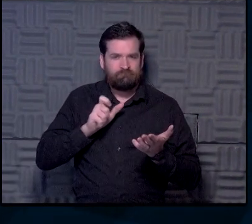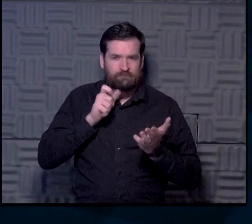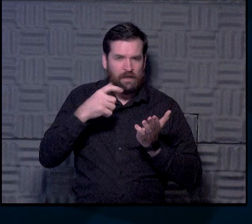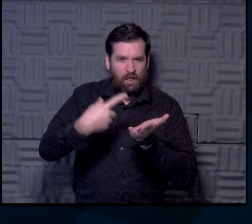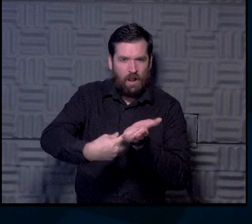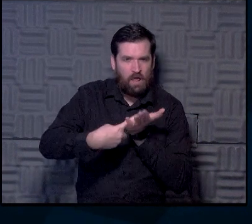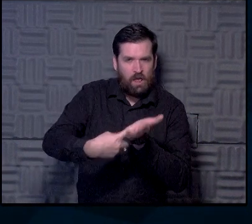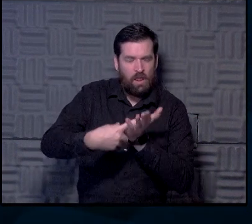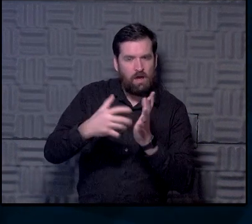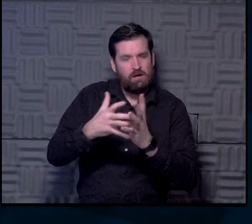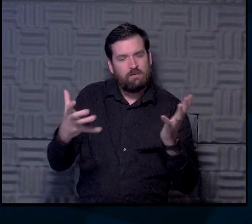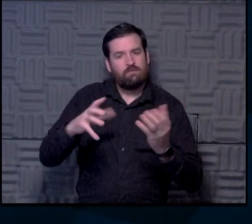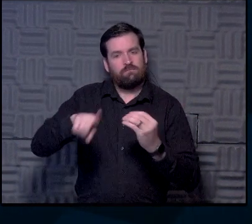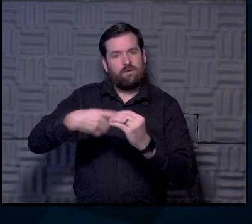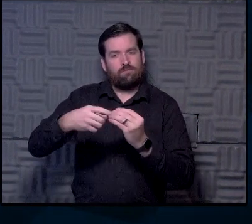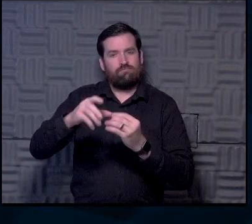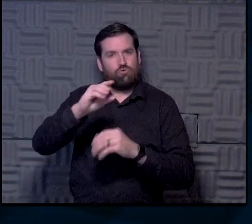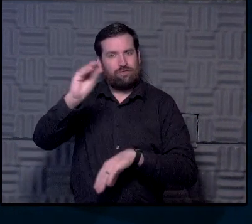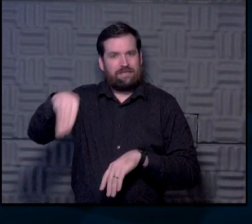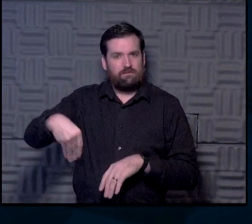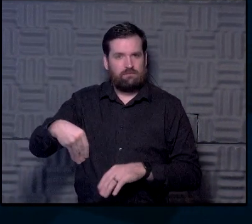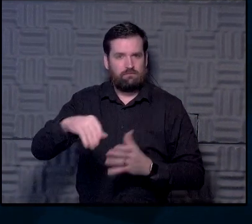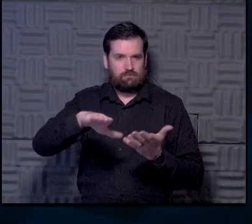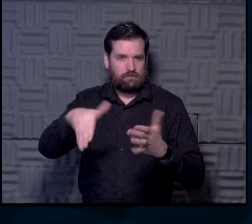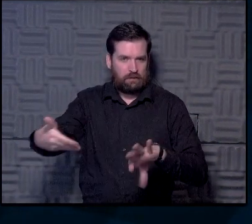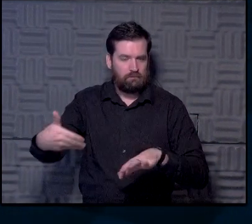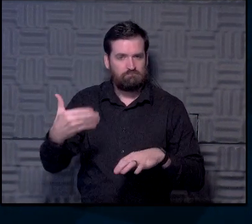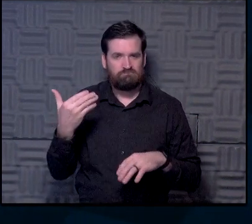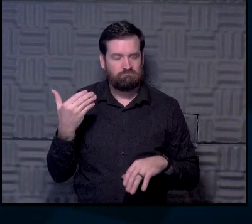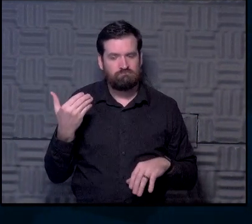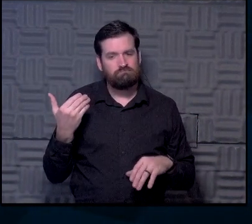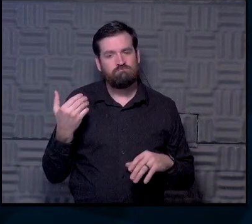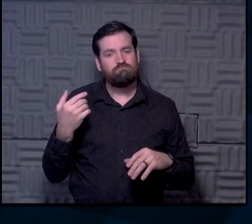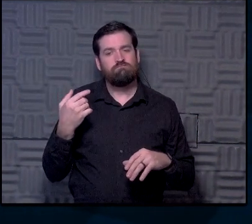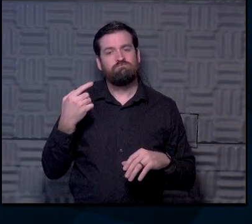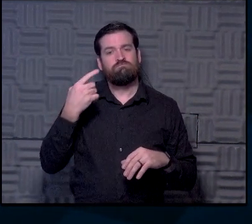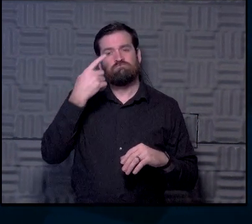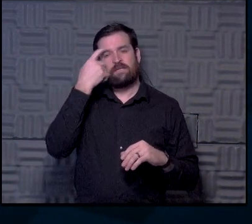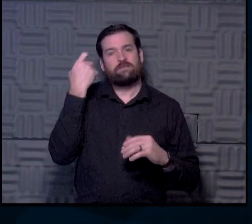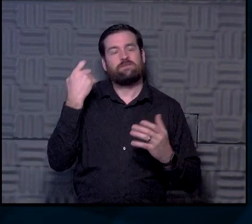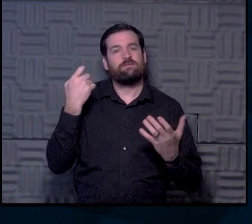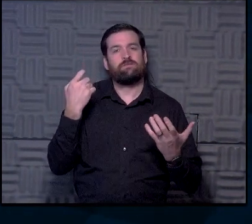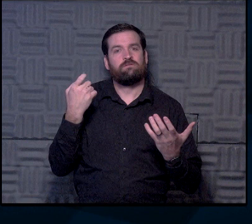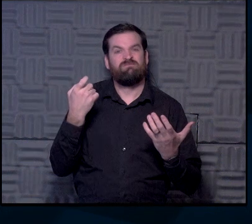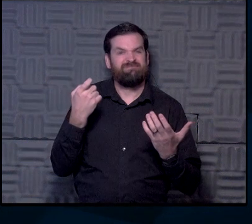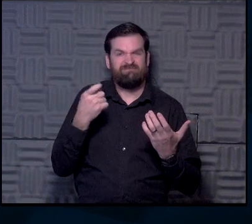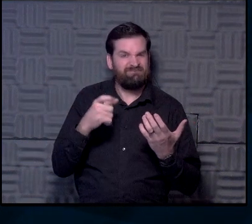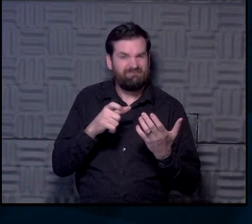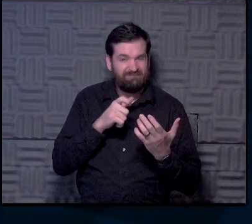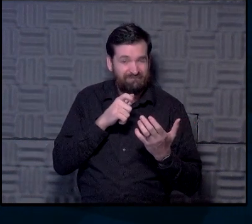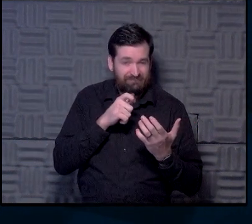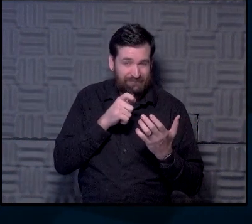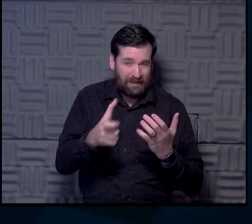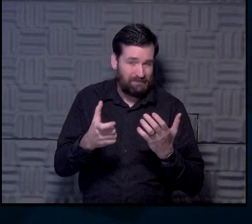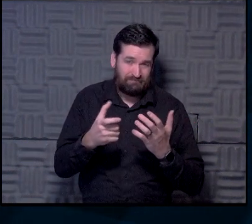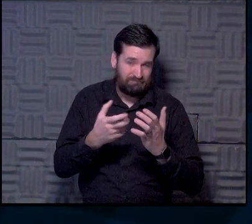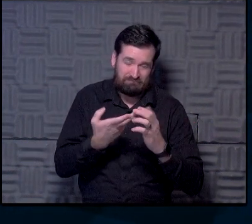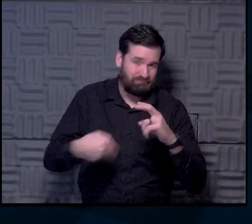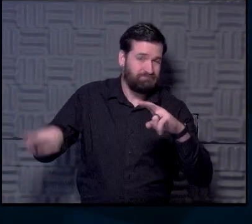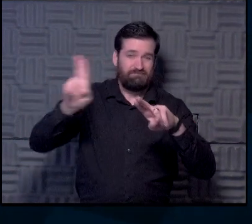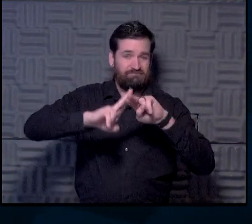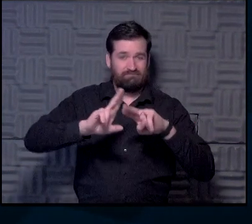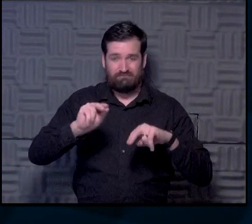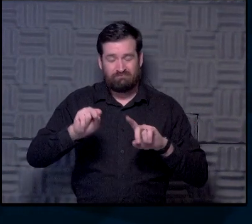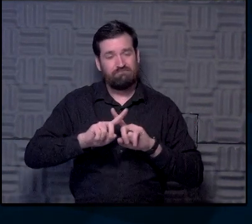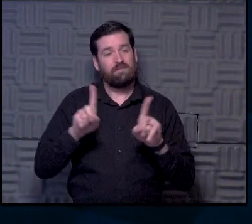that mortality rate, the percentage, because we weren't seeing that increase. But this is